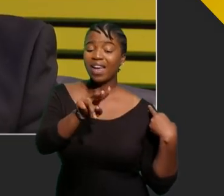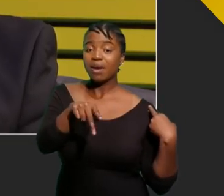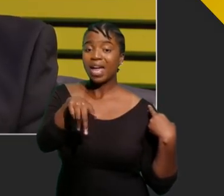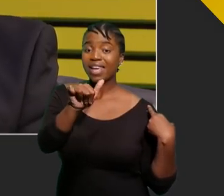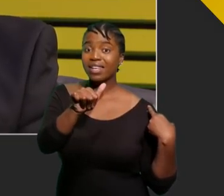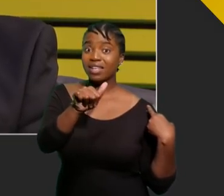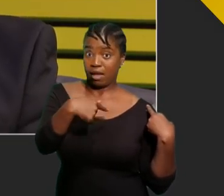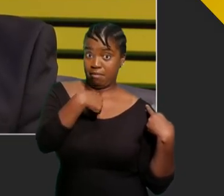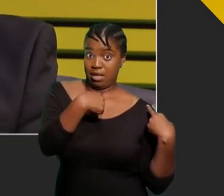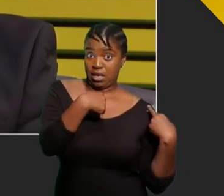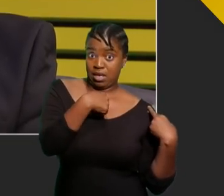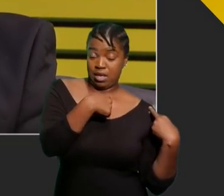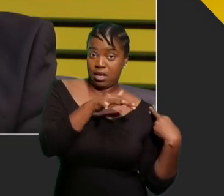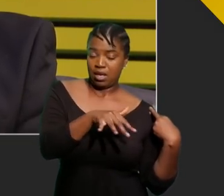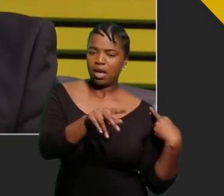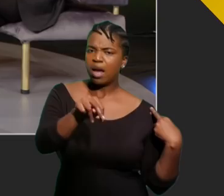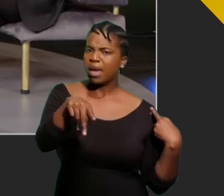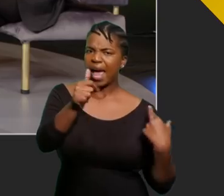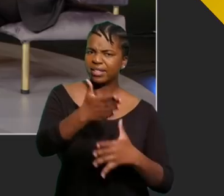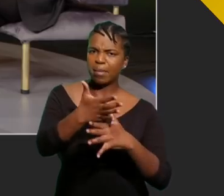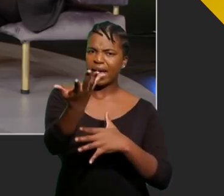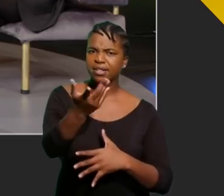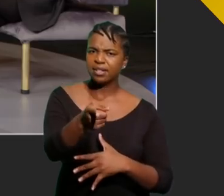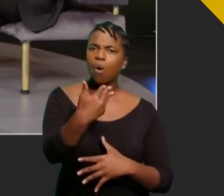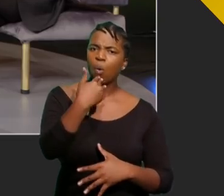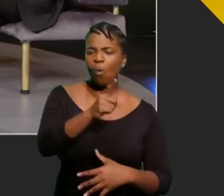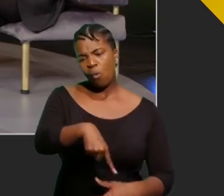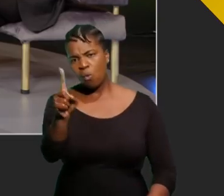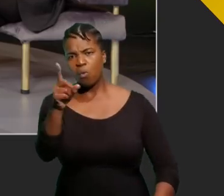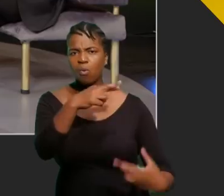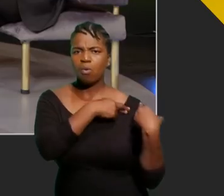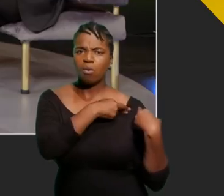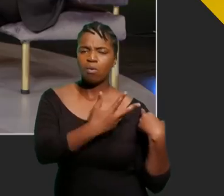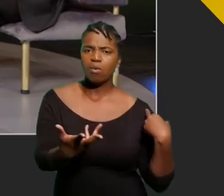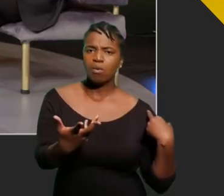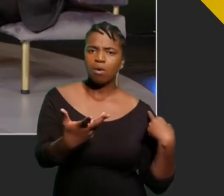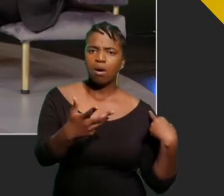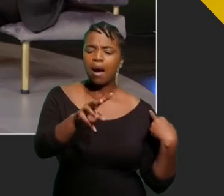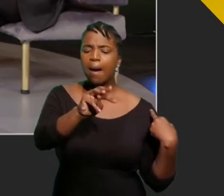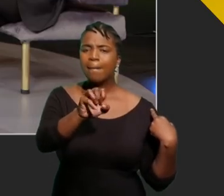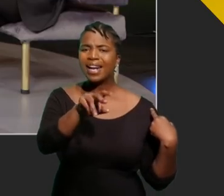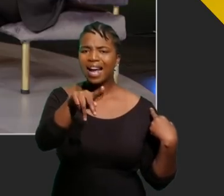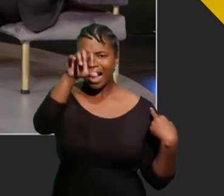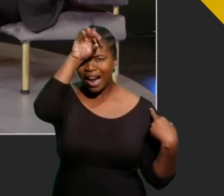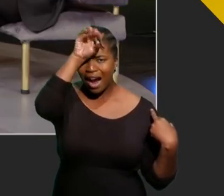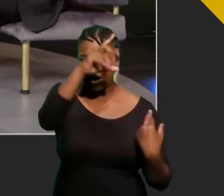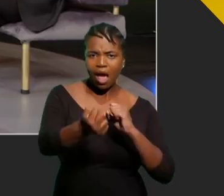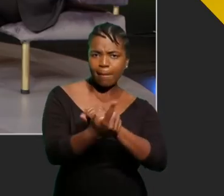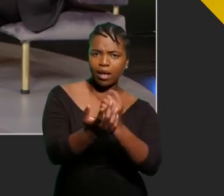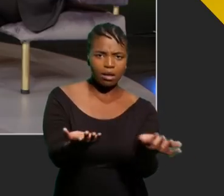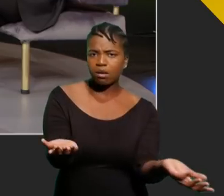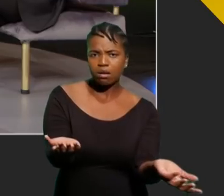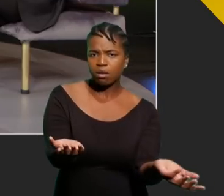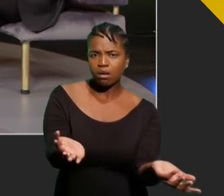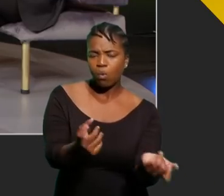I, as a civil servant, mm. say, mm. you know what? Listen, Marikana has happened. Something needs to happen now.